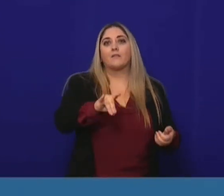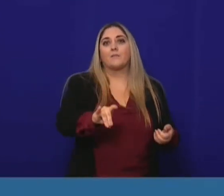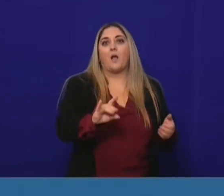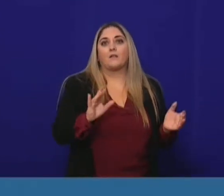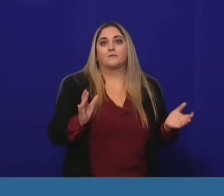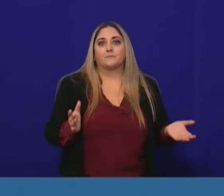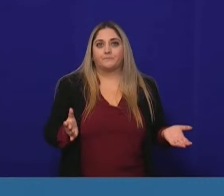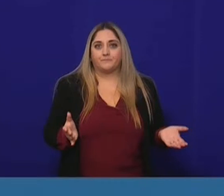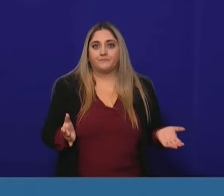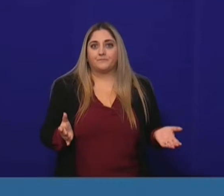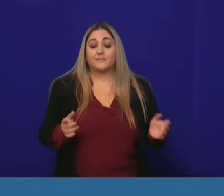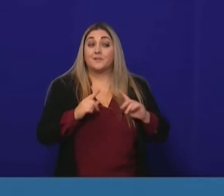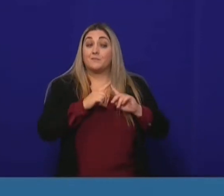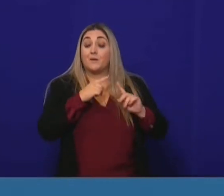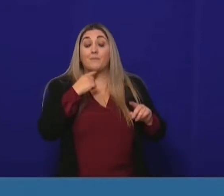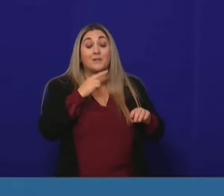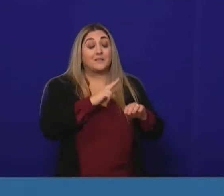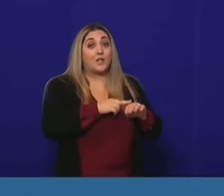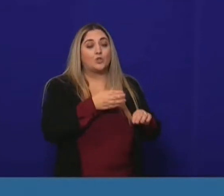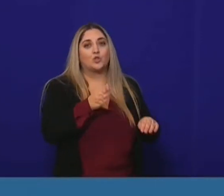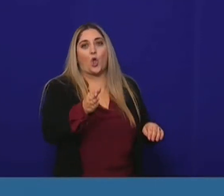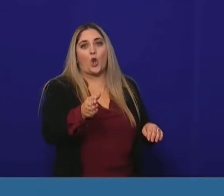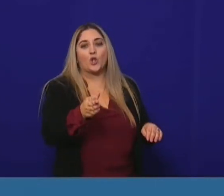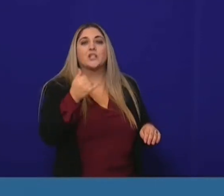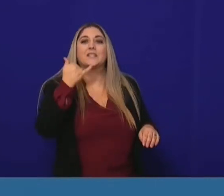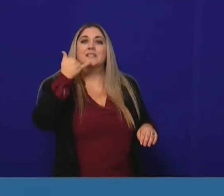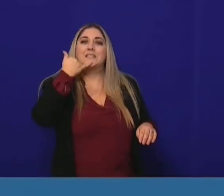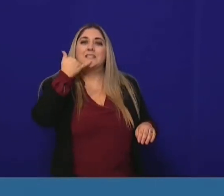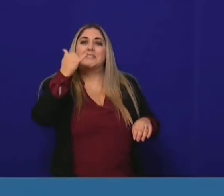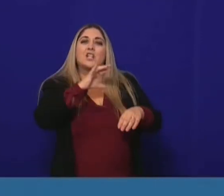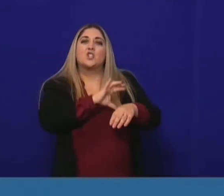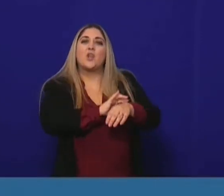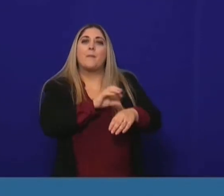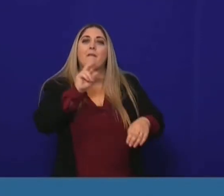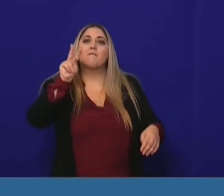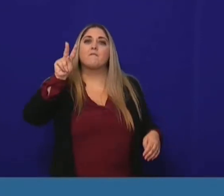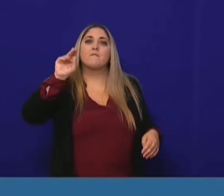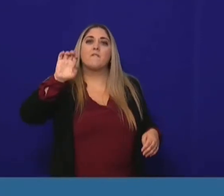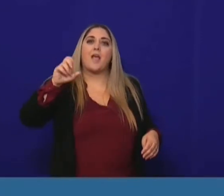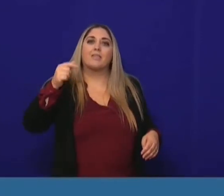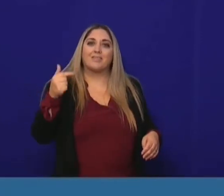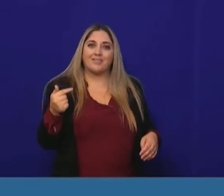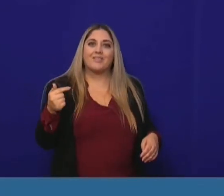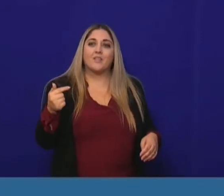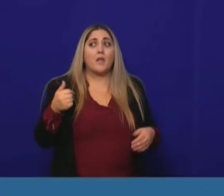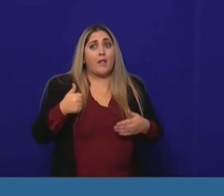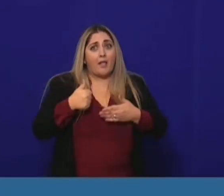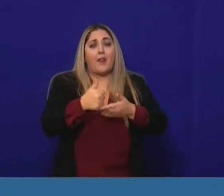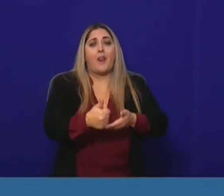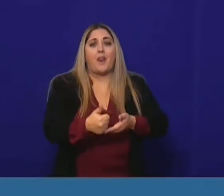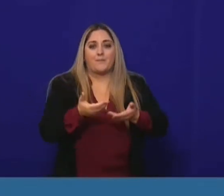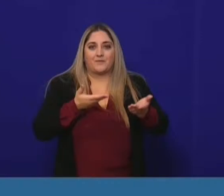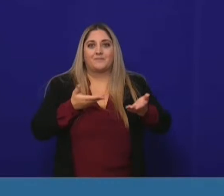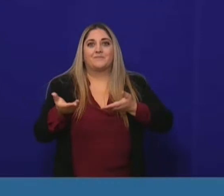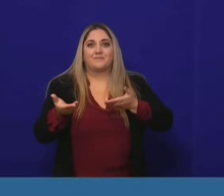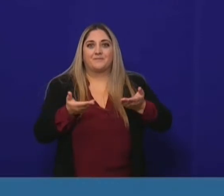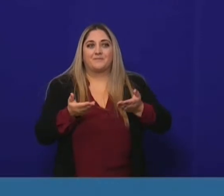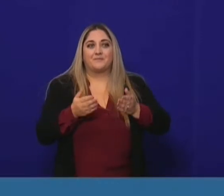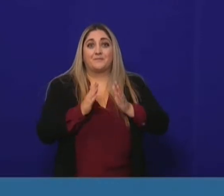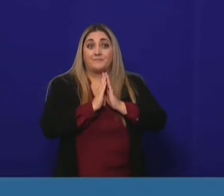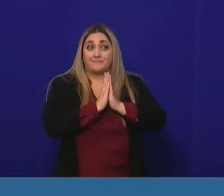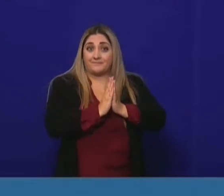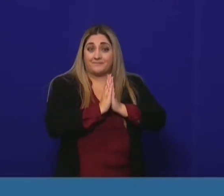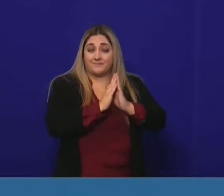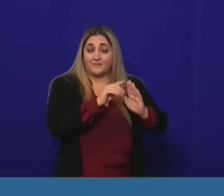fil-farms tagħhom, però anka il-veterinary services ukoll daħlu fiha din li qegħdin ukoll joffru l-għajnuna. Allura hekk qegħdin nappellaw ukoll lil